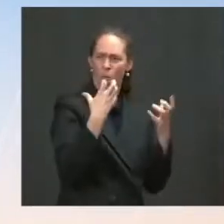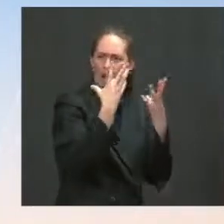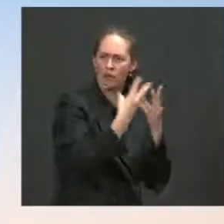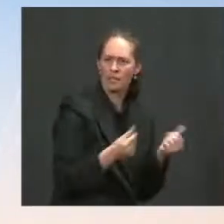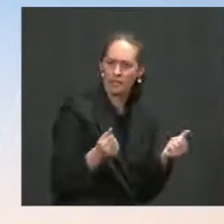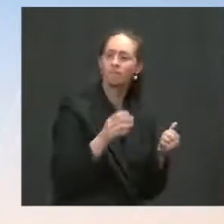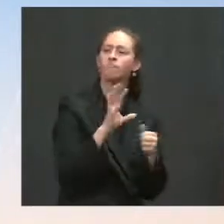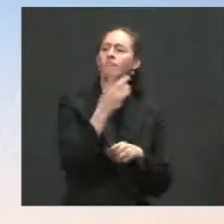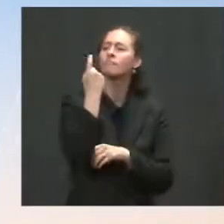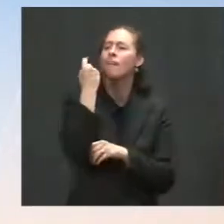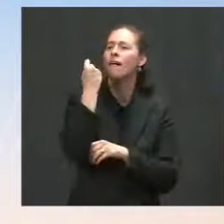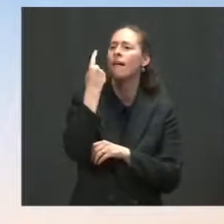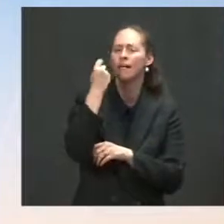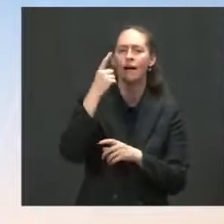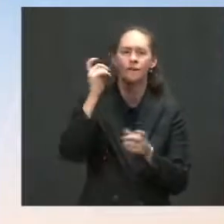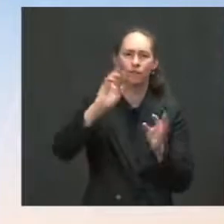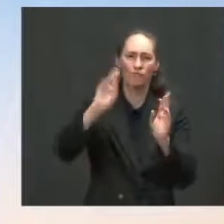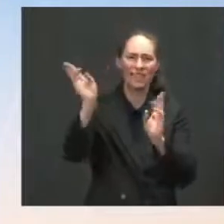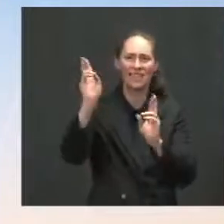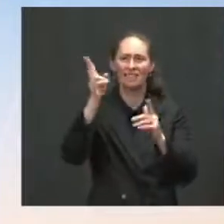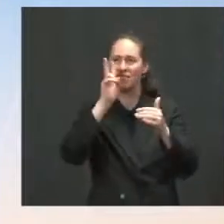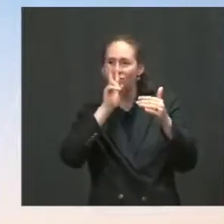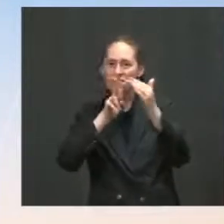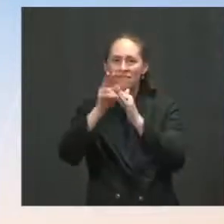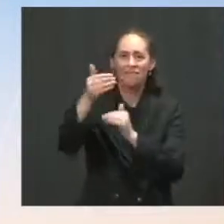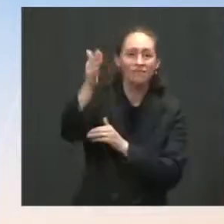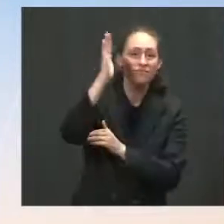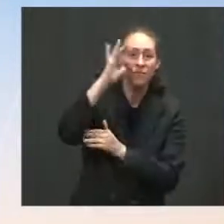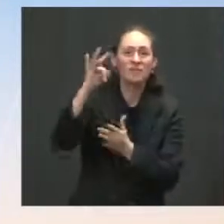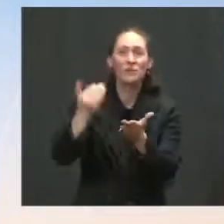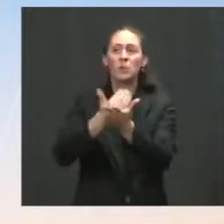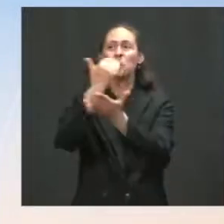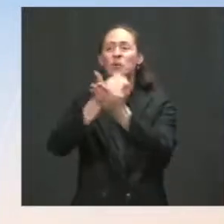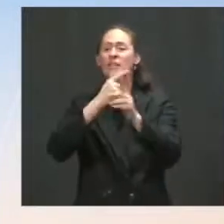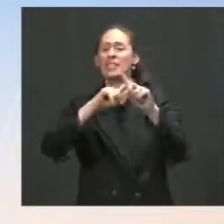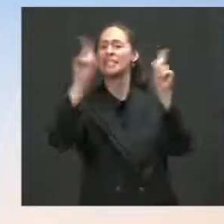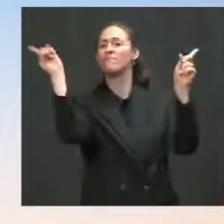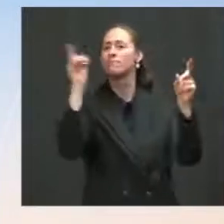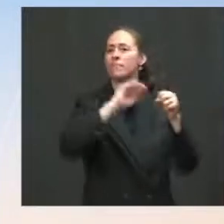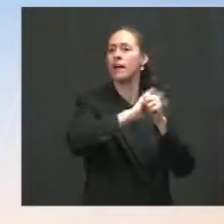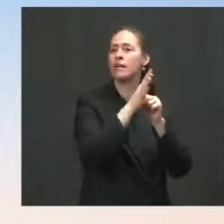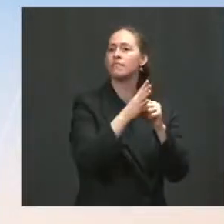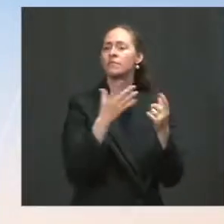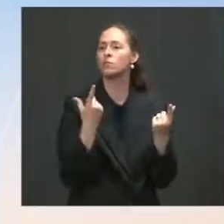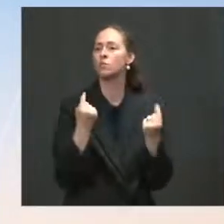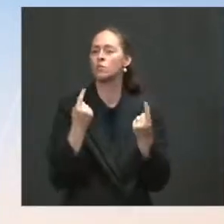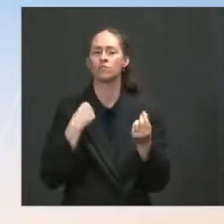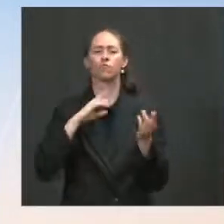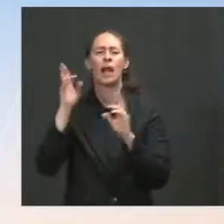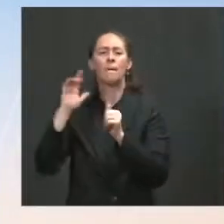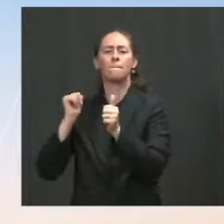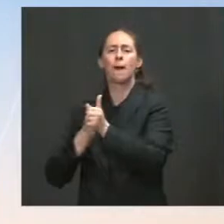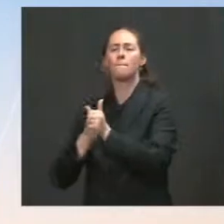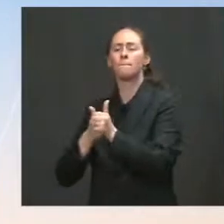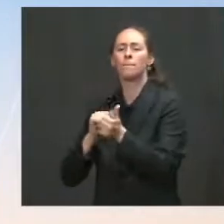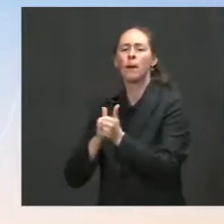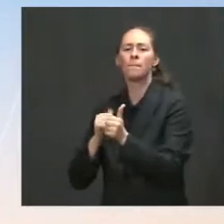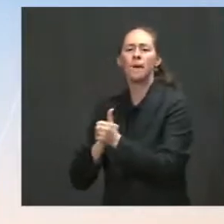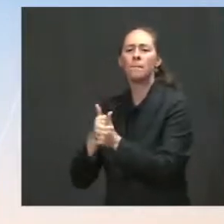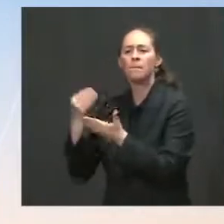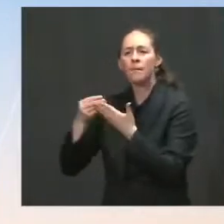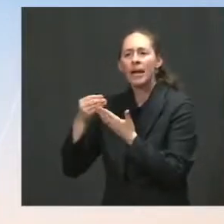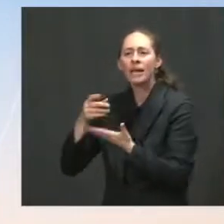for future pandemics. That means making sure we have the funding we need, and we're headed toward a historic number in this infrastructure bill on that